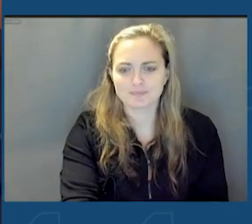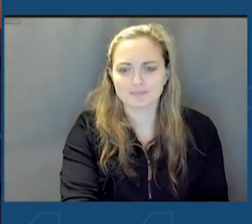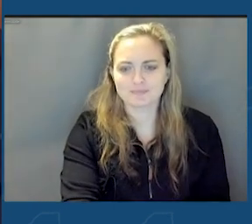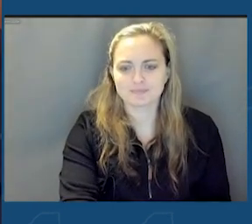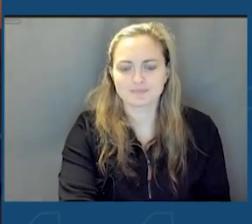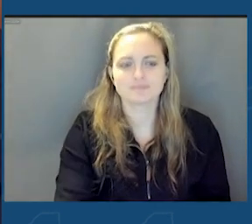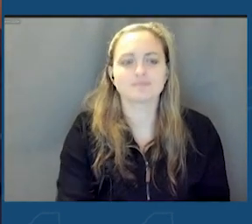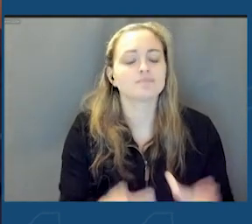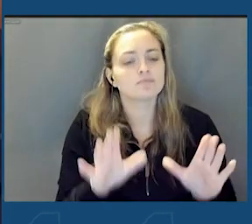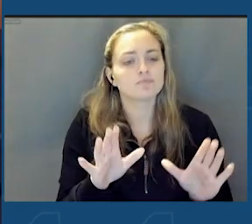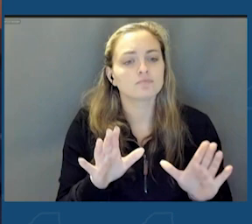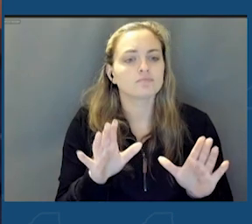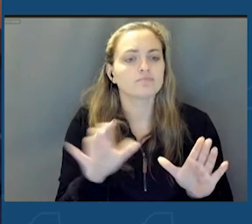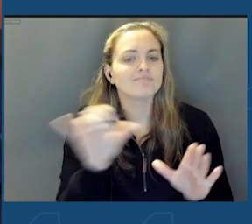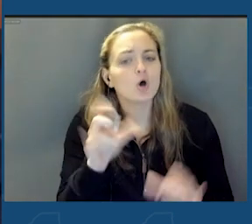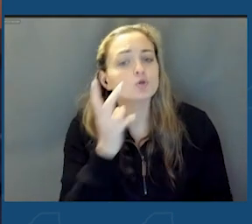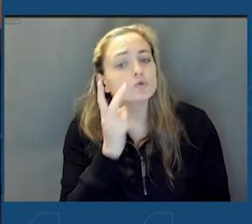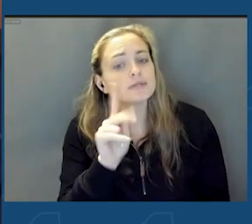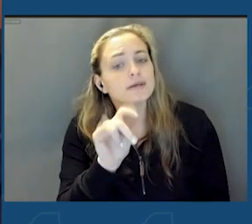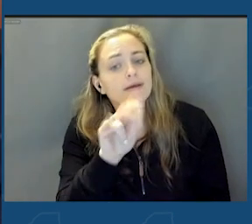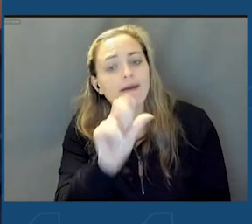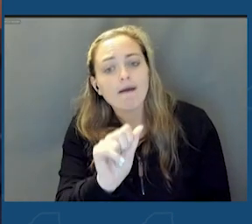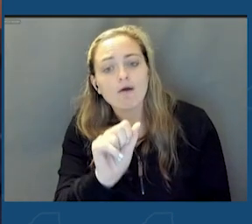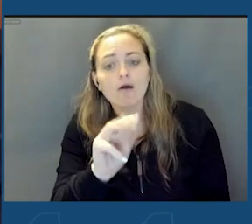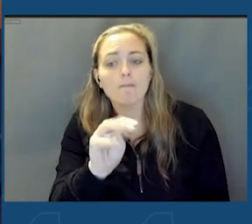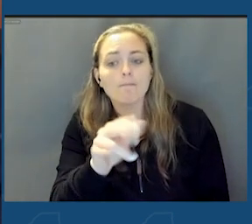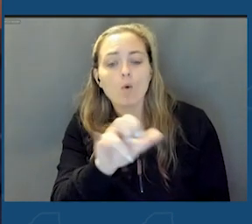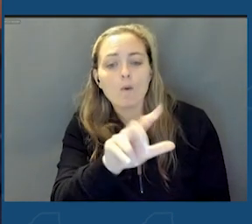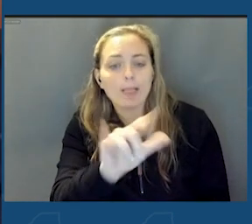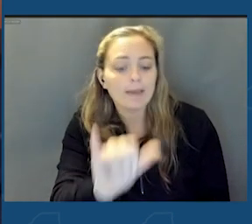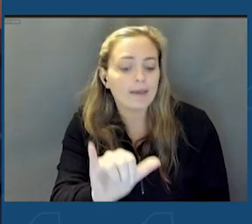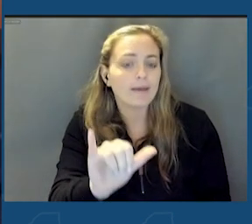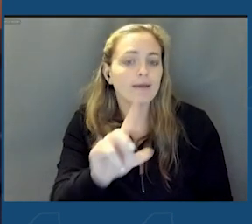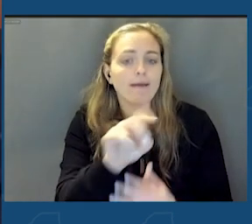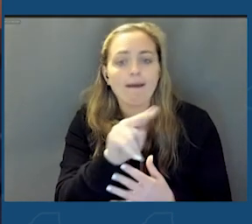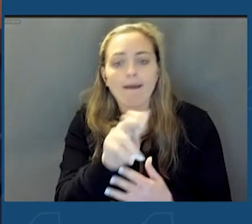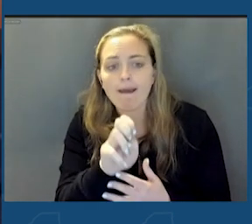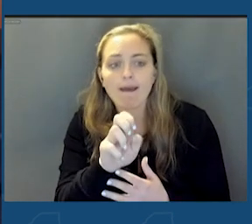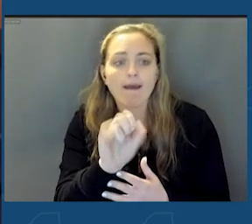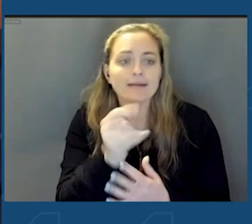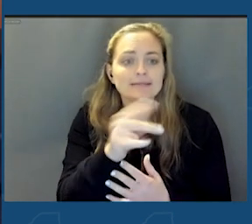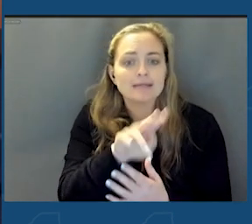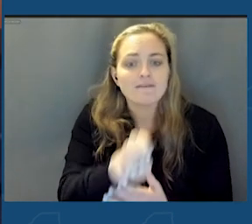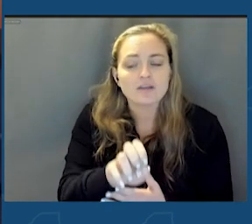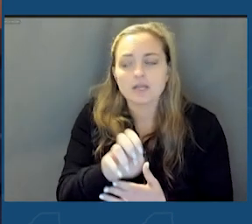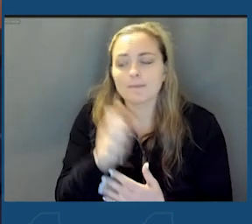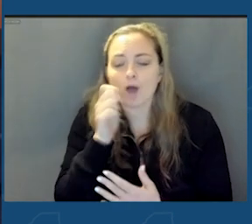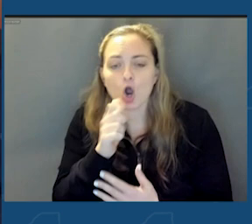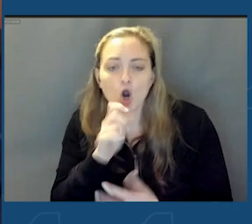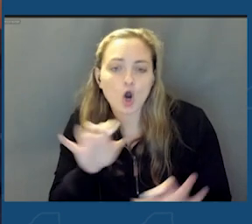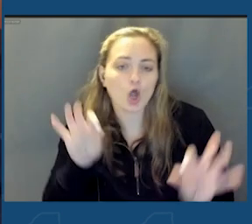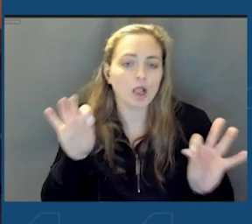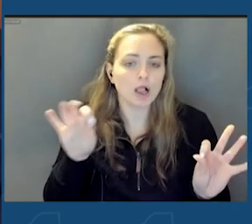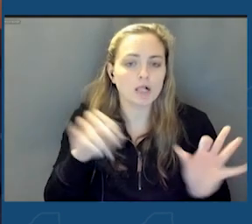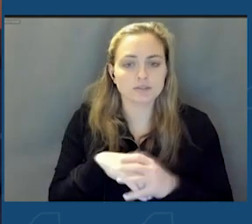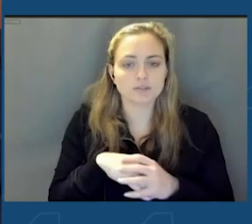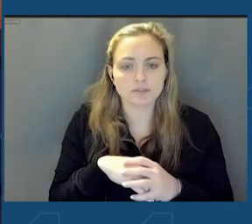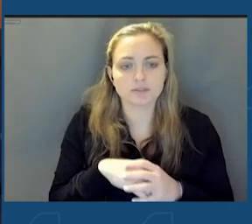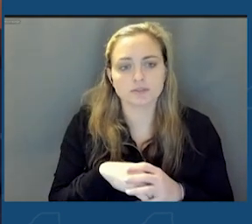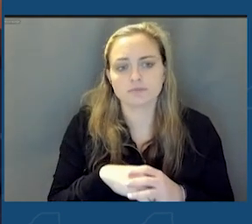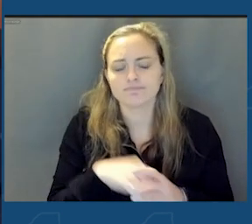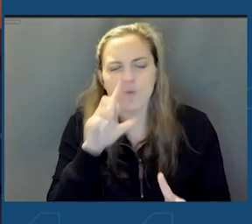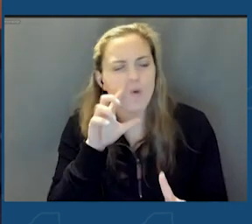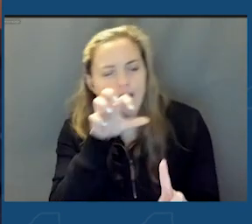And I also see Carrie Mobley and Diane. You know I love you guys, and Stephanie McGraw from Warm. But what's grabbing my attention right